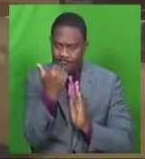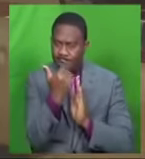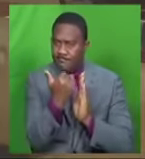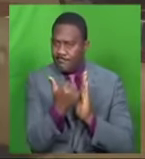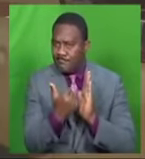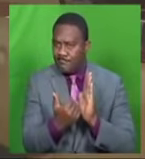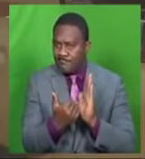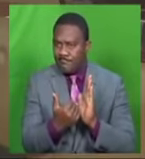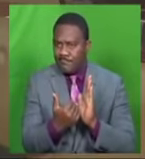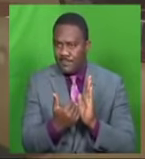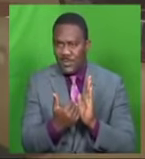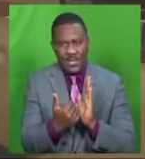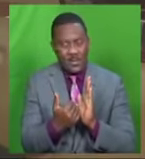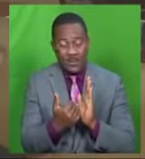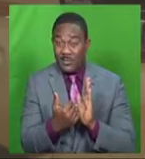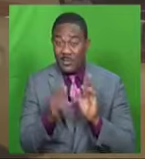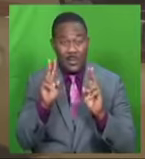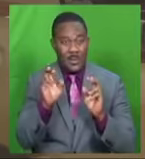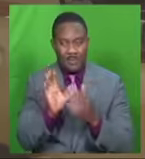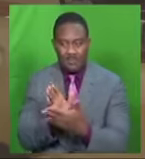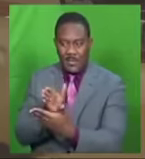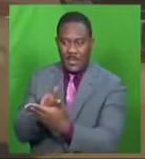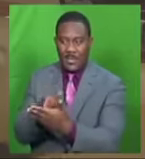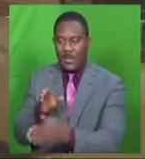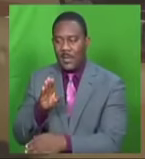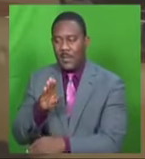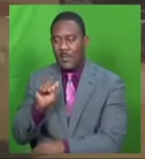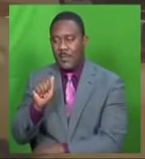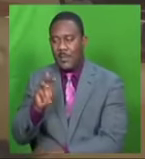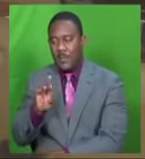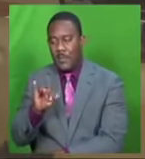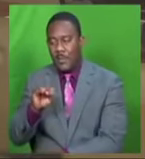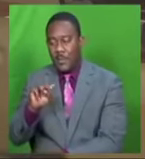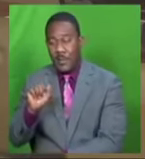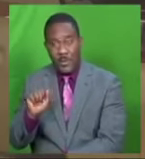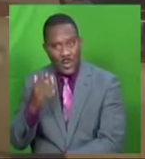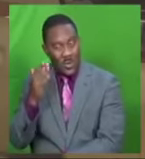labeled anti-Bawumia budget. Yeah. Why am I saying so?